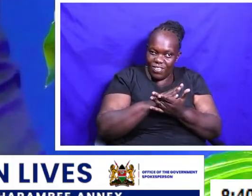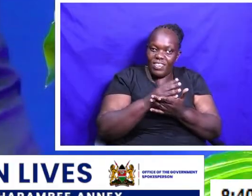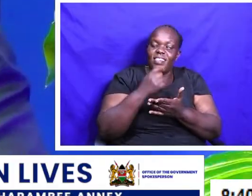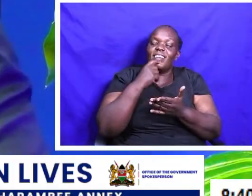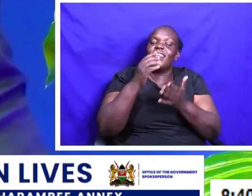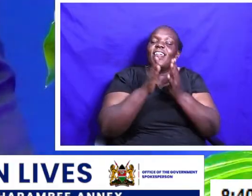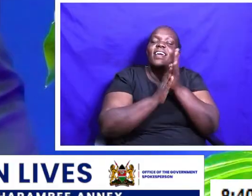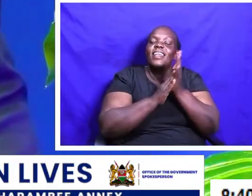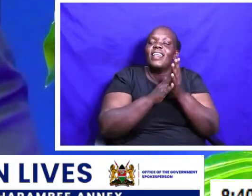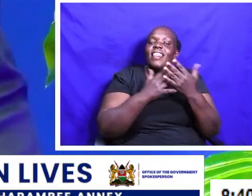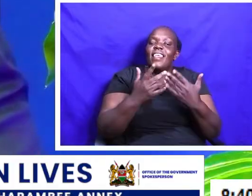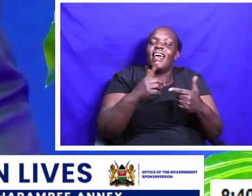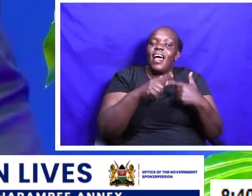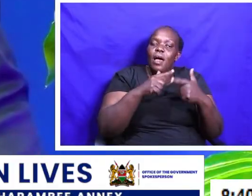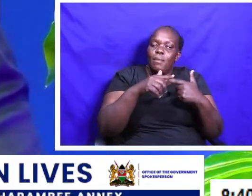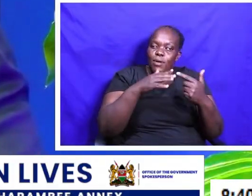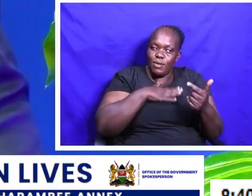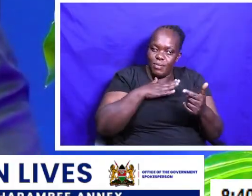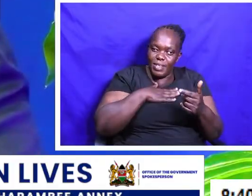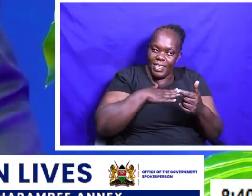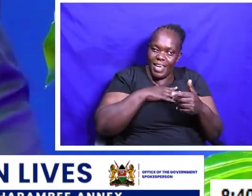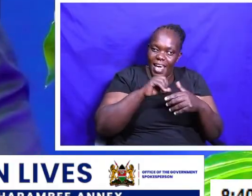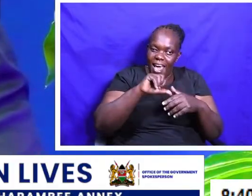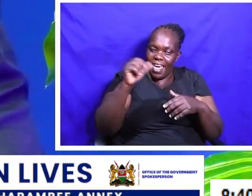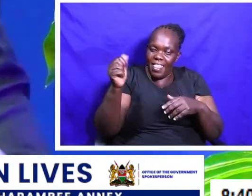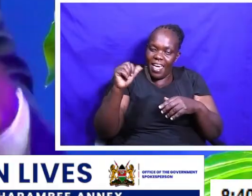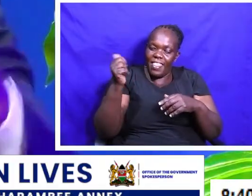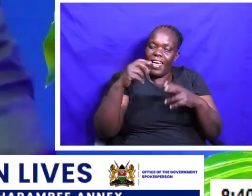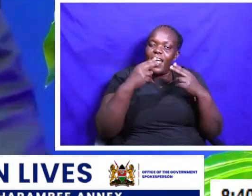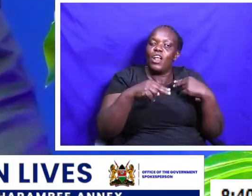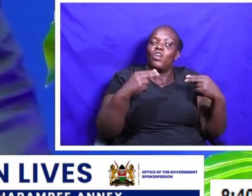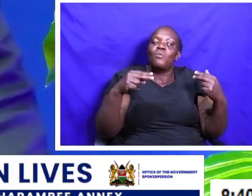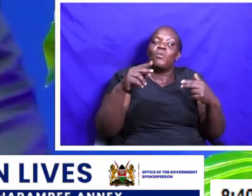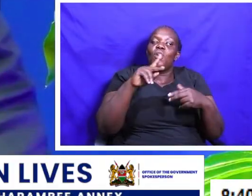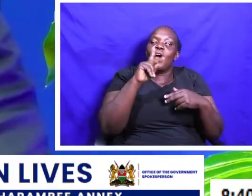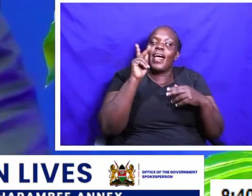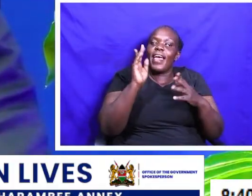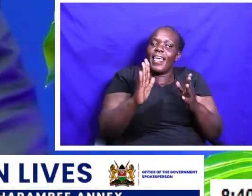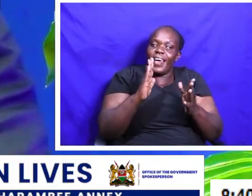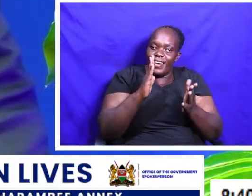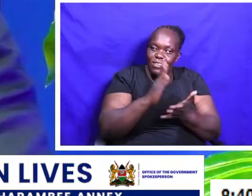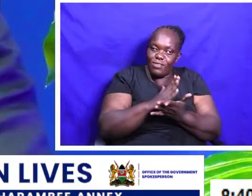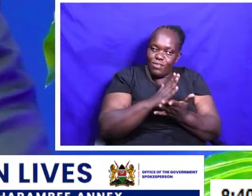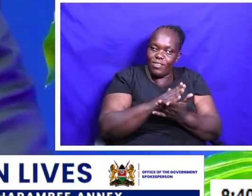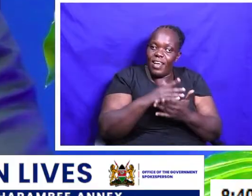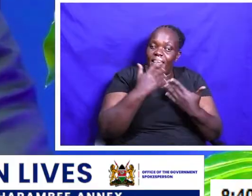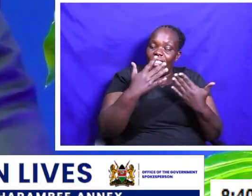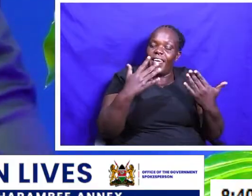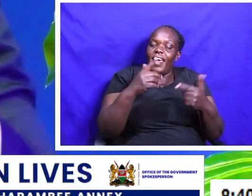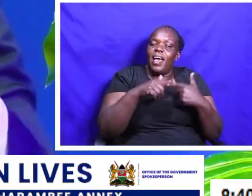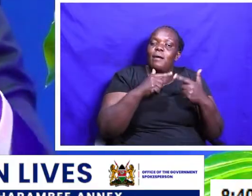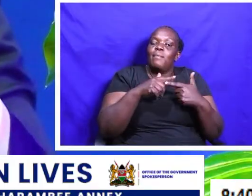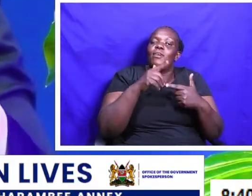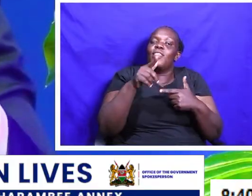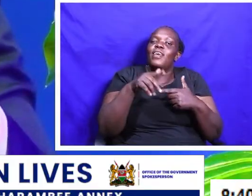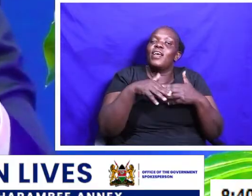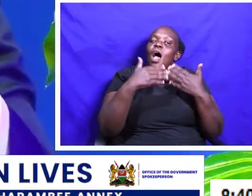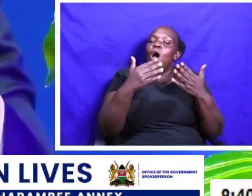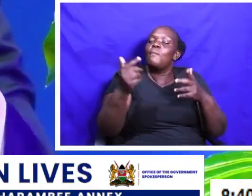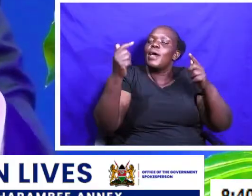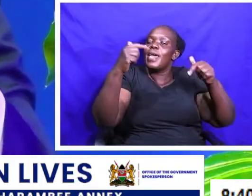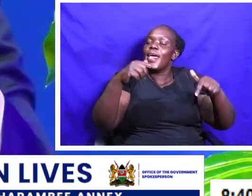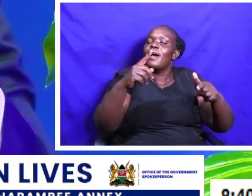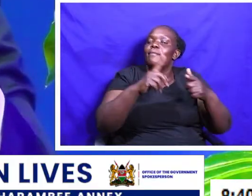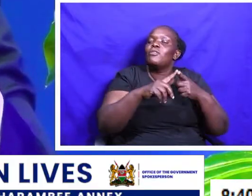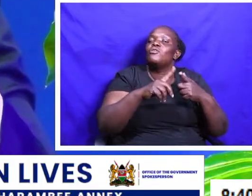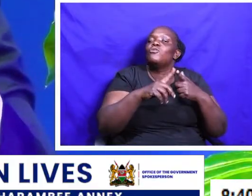let me tell you, the interesting thing about me, I was like any other ordinary person. Okay. And the thing about it is